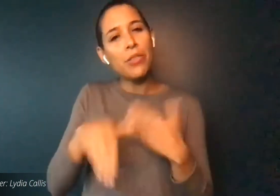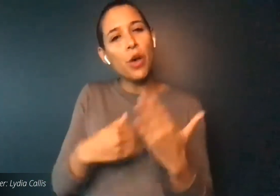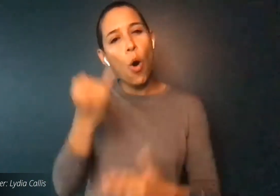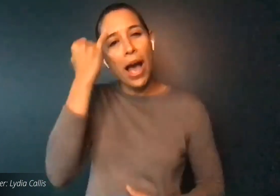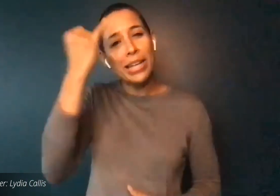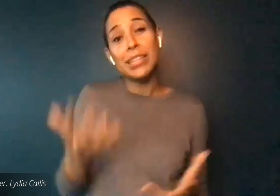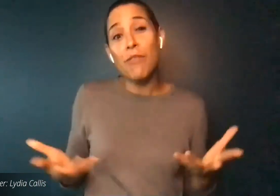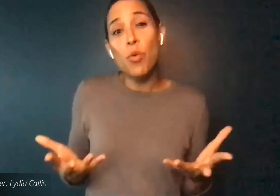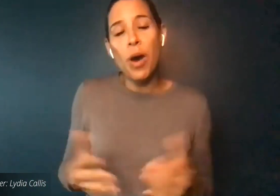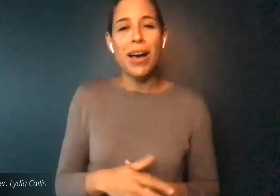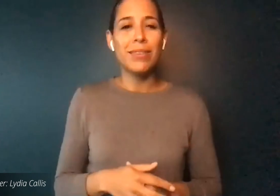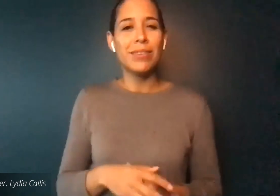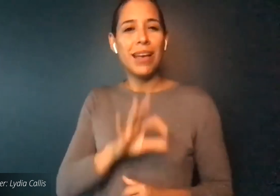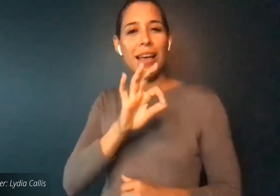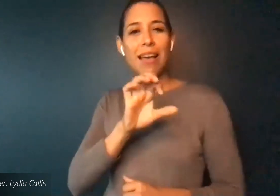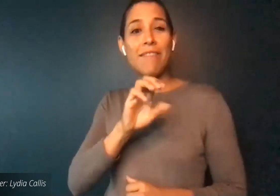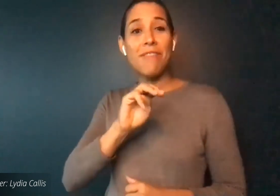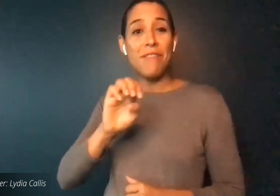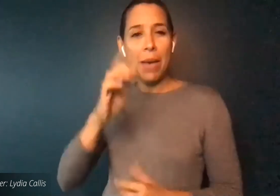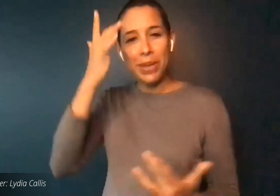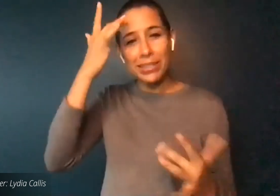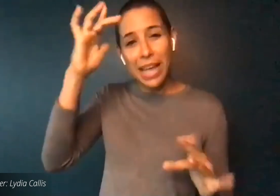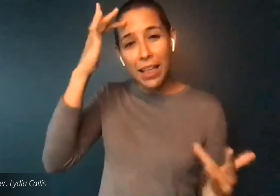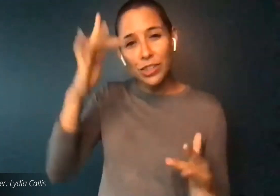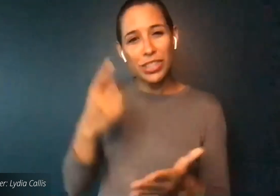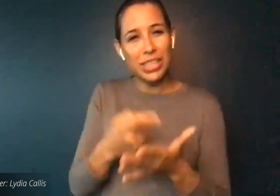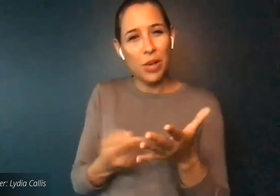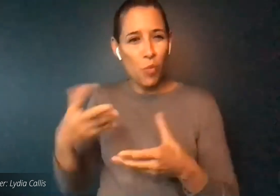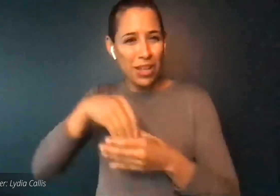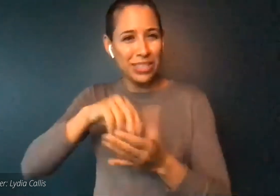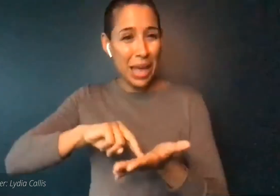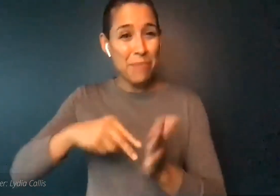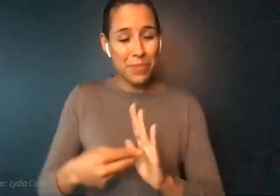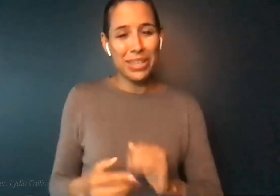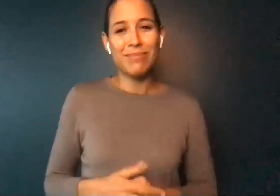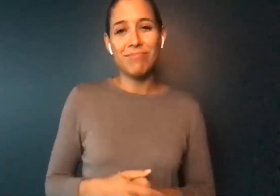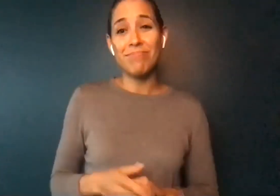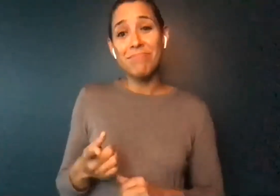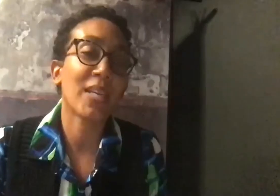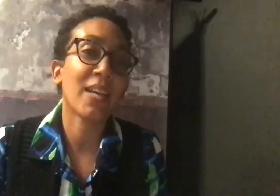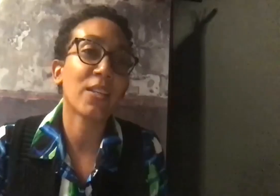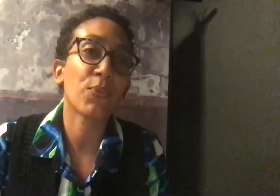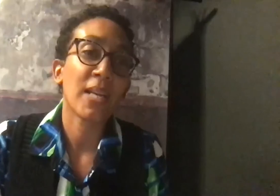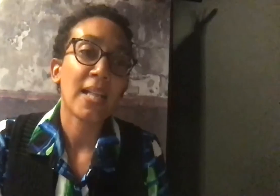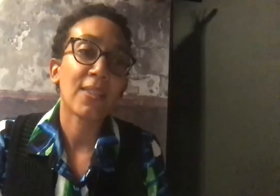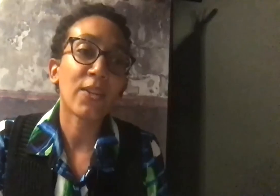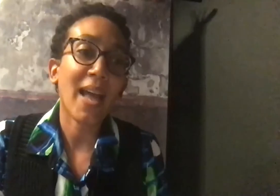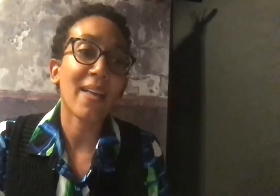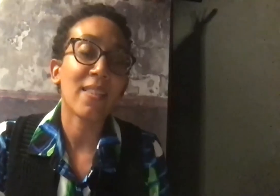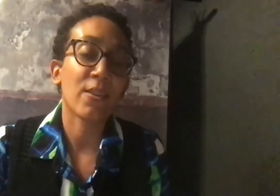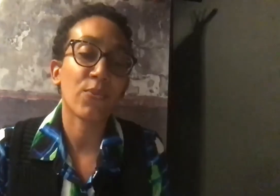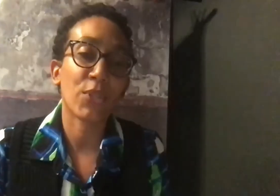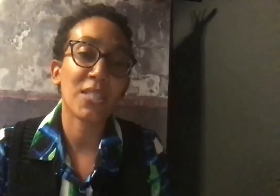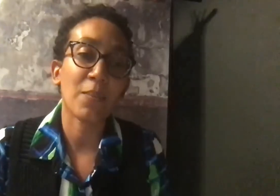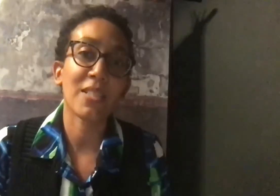and sort of what that might constitute. So Chitra, I don't know if you want to start sharing your screen so we can kind of look